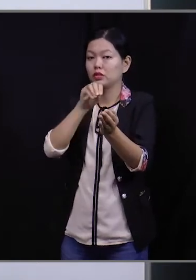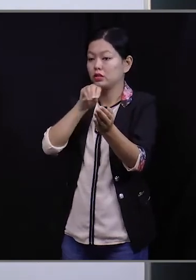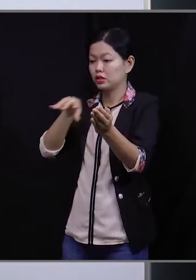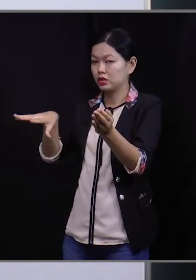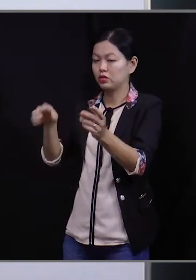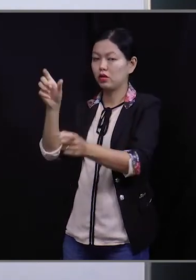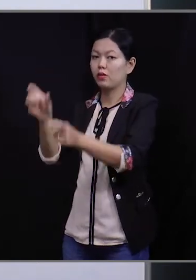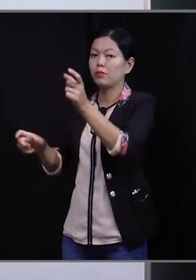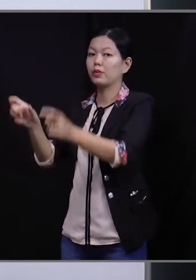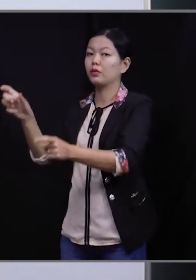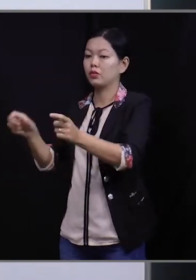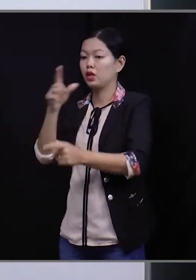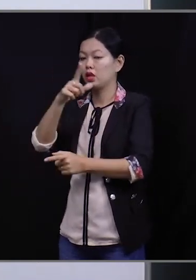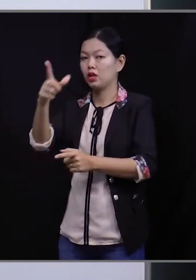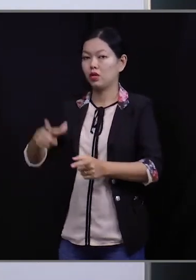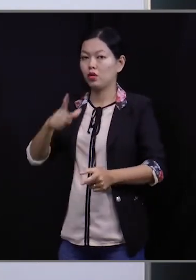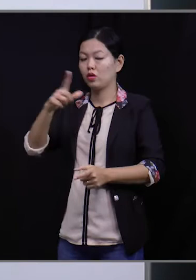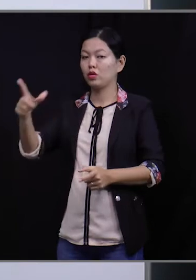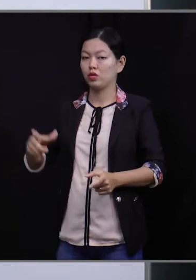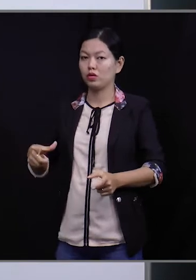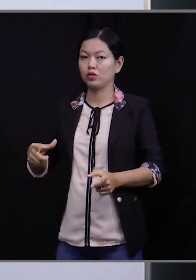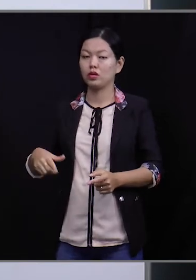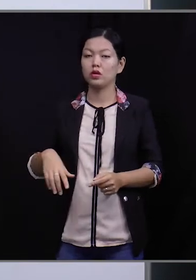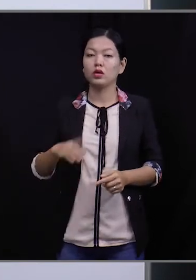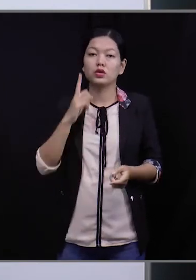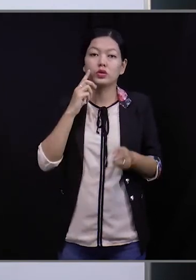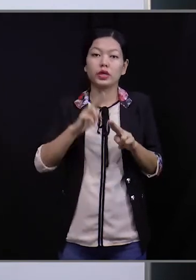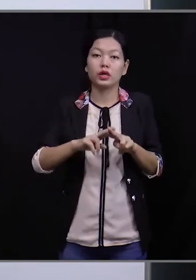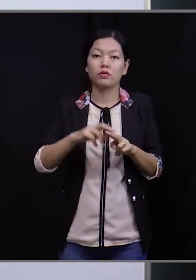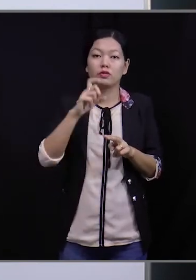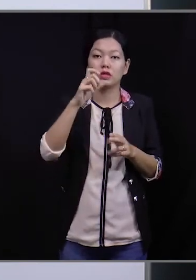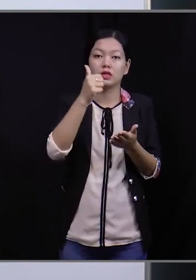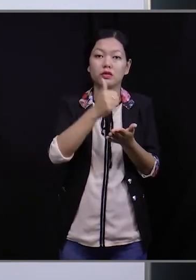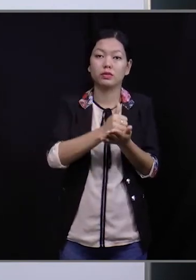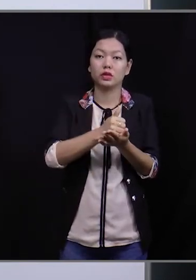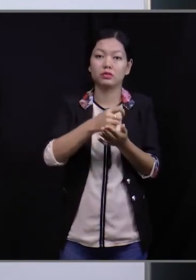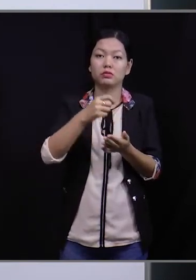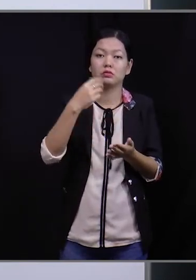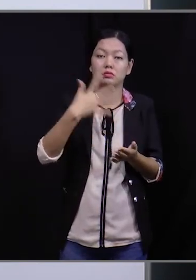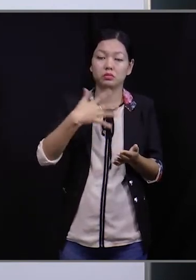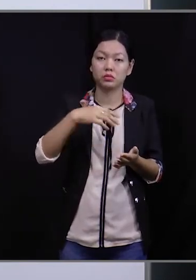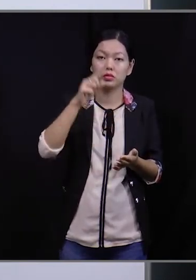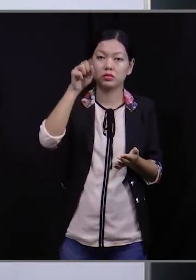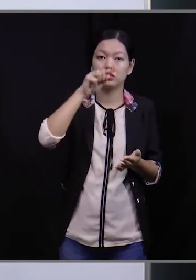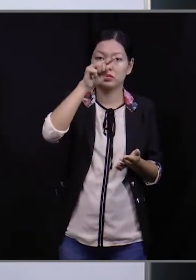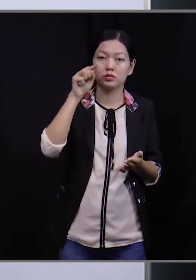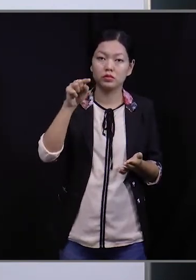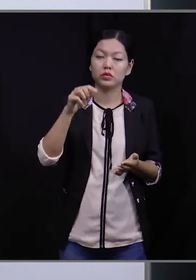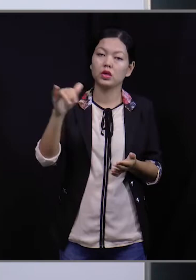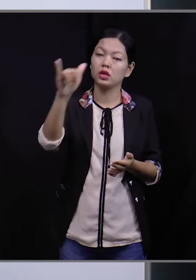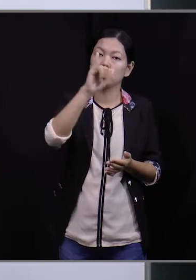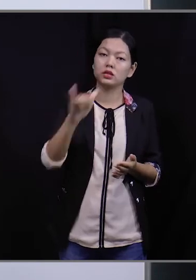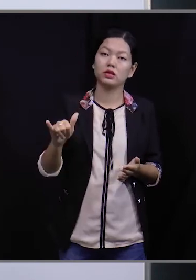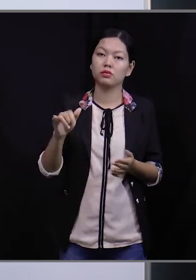becomes large and attractive. Thereby, people will come forward and borrow money or take credit